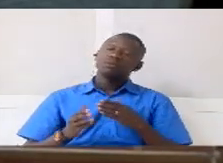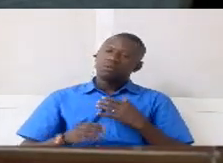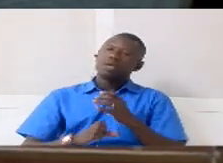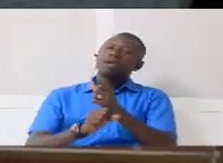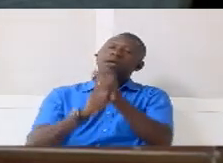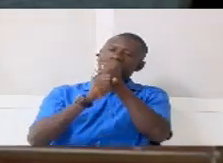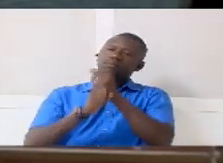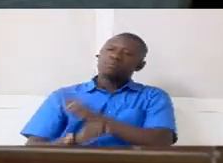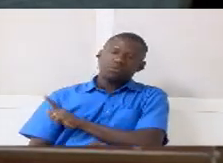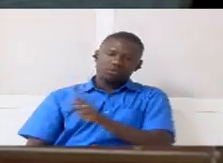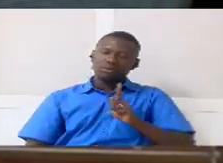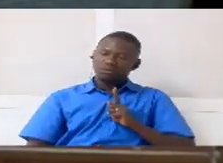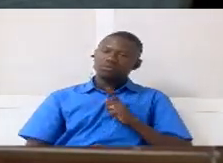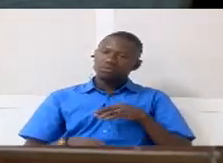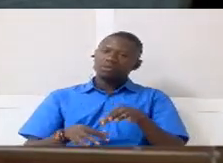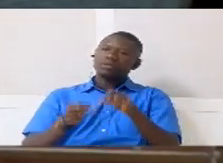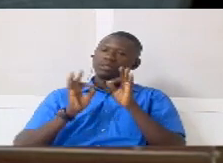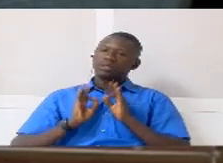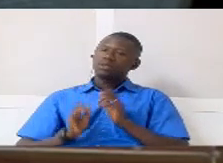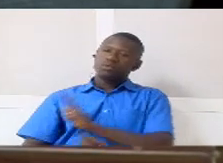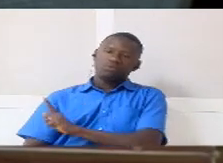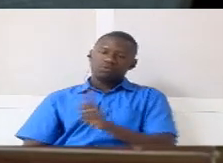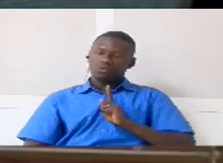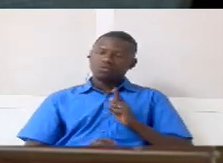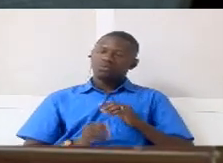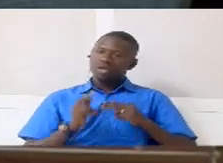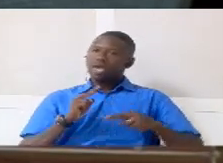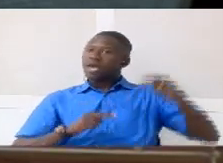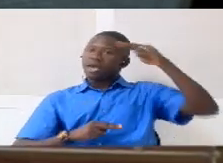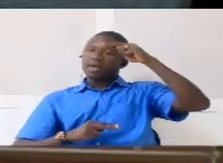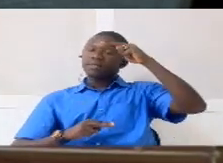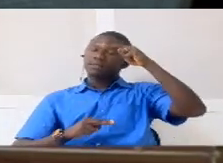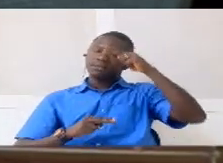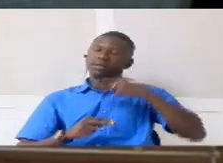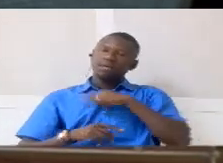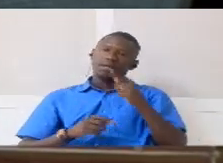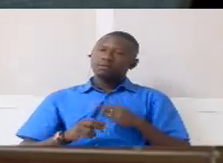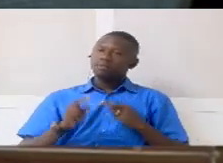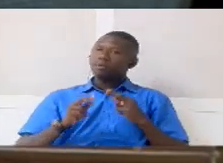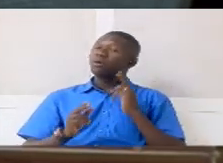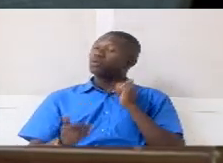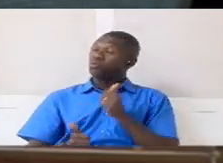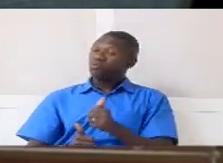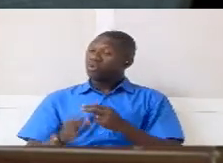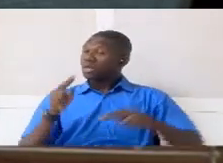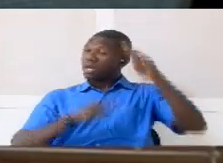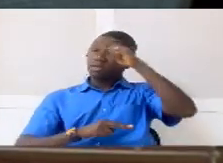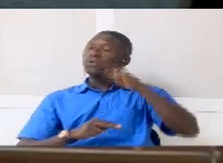us, to take us to heights, and the proper heights where we ought to